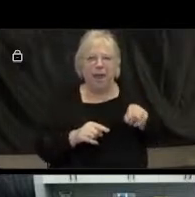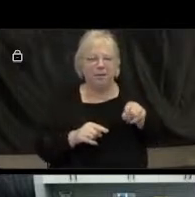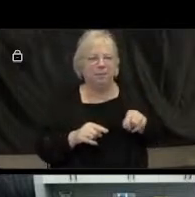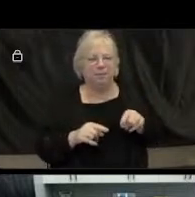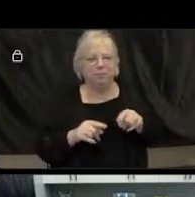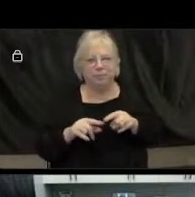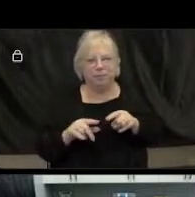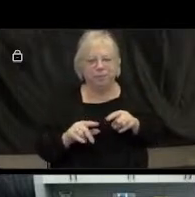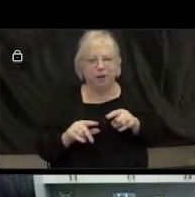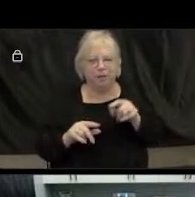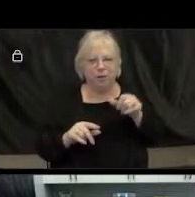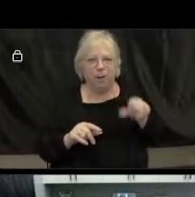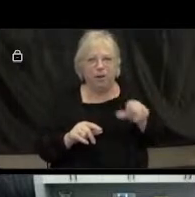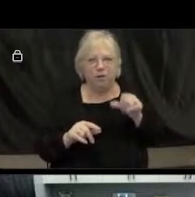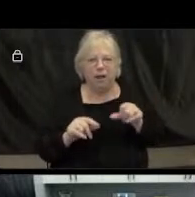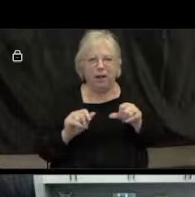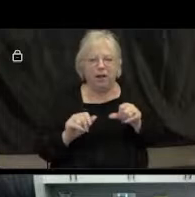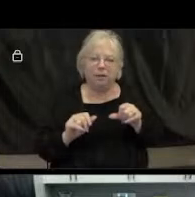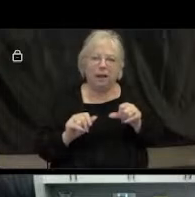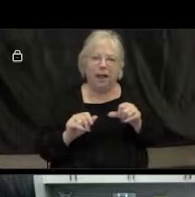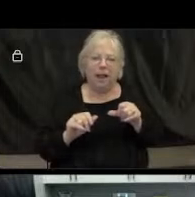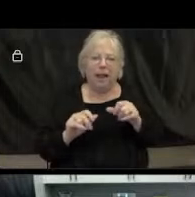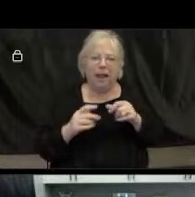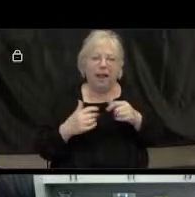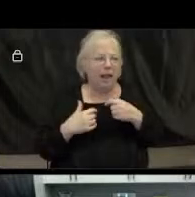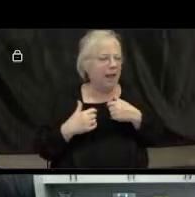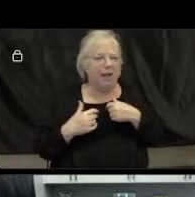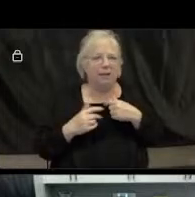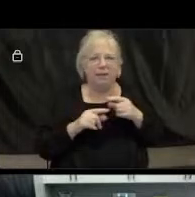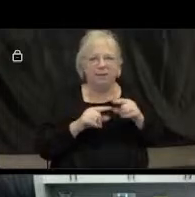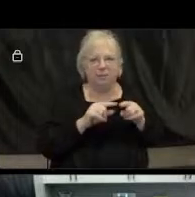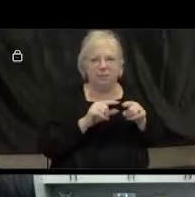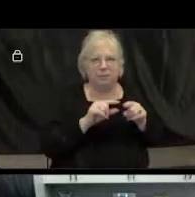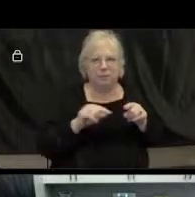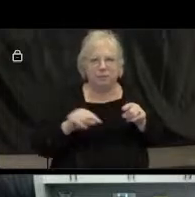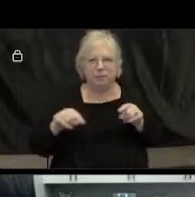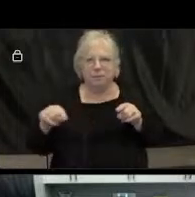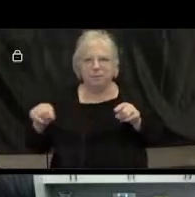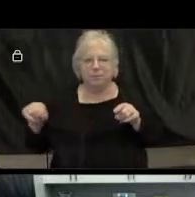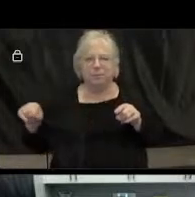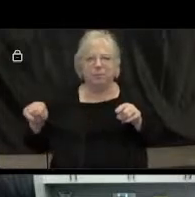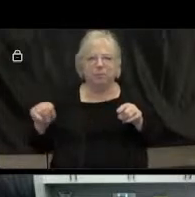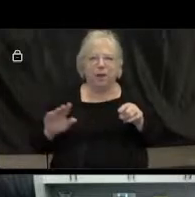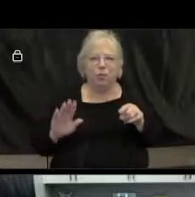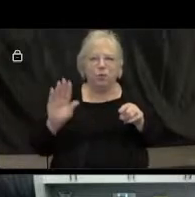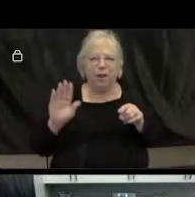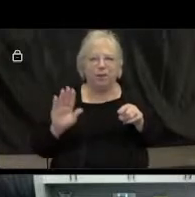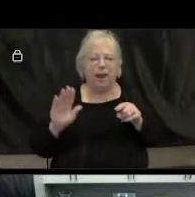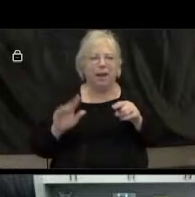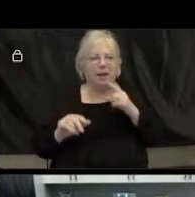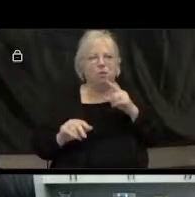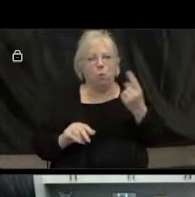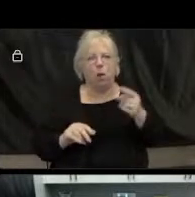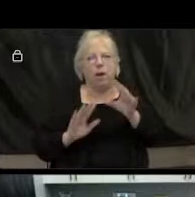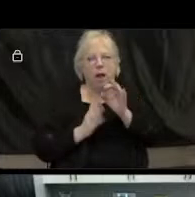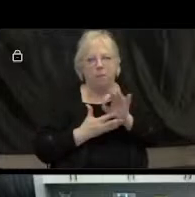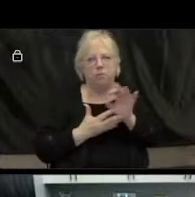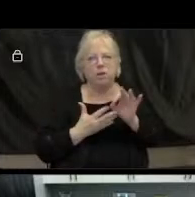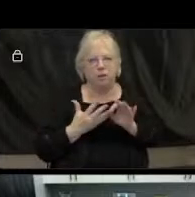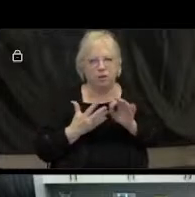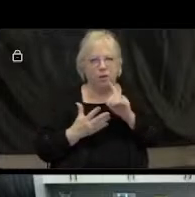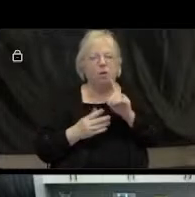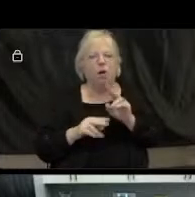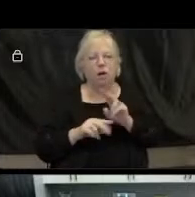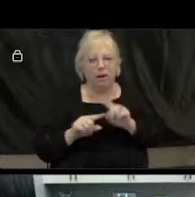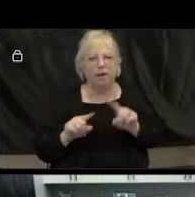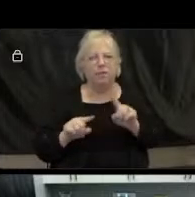screen that you can punch that, and it has a lot of different options, and raising your hand is one of them. So yes, sir, there are different functionalities